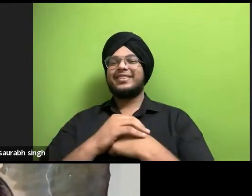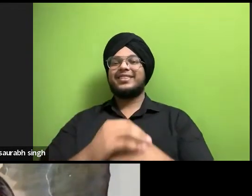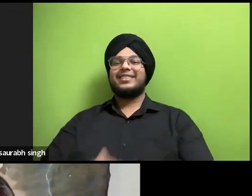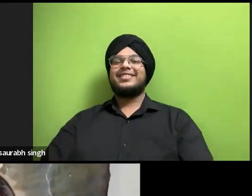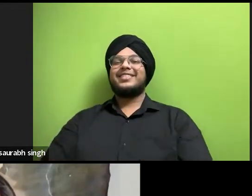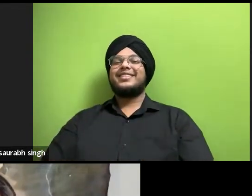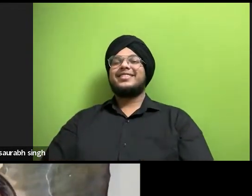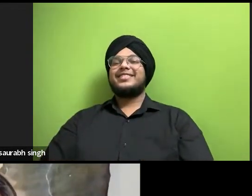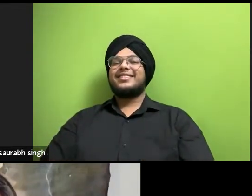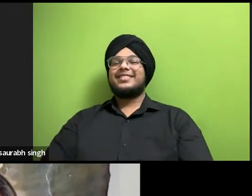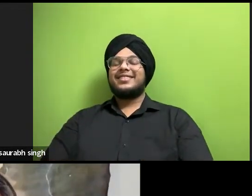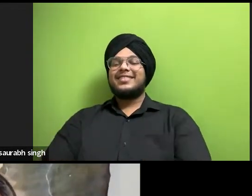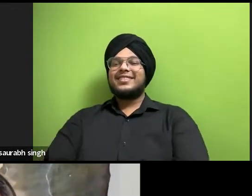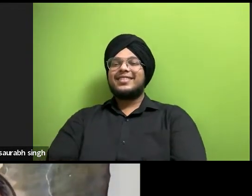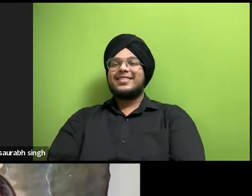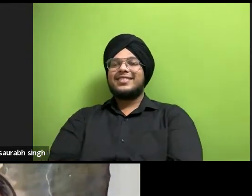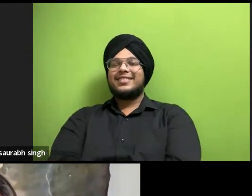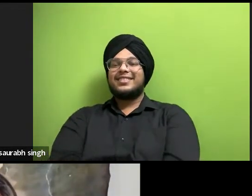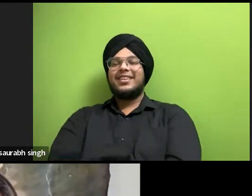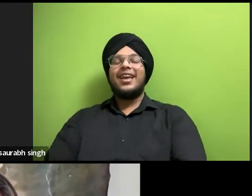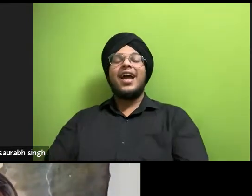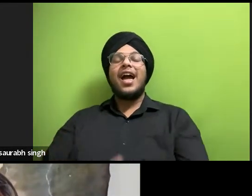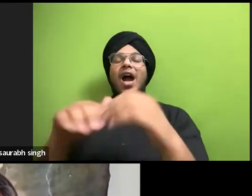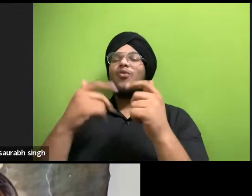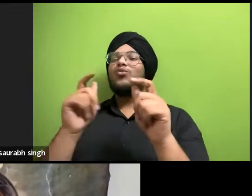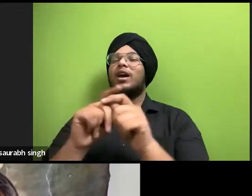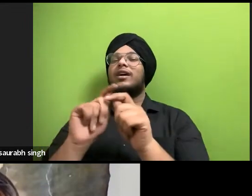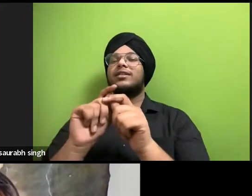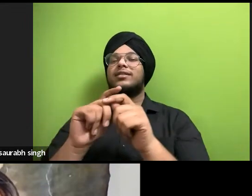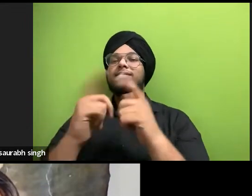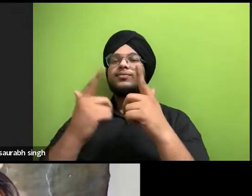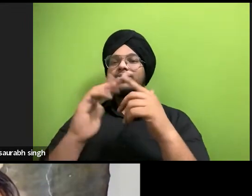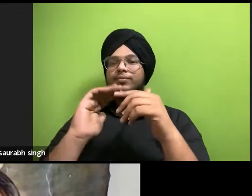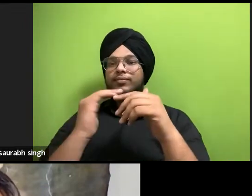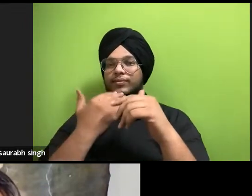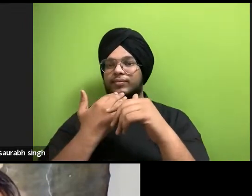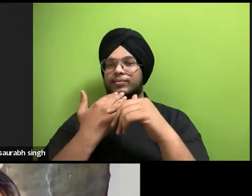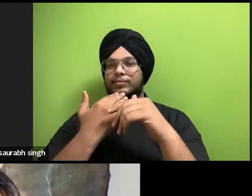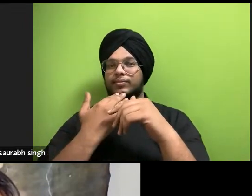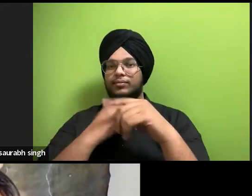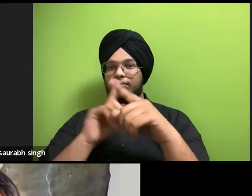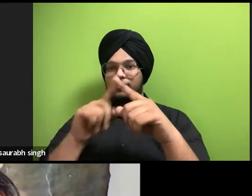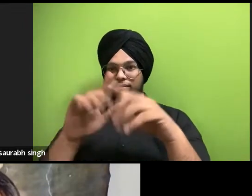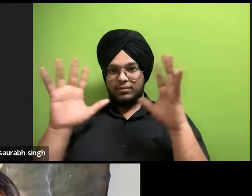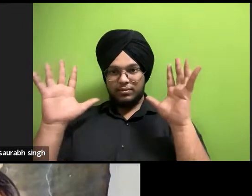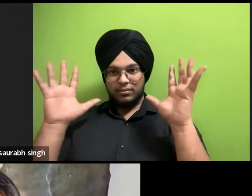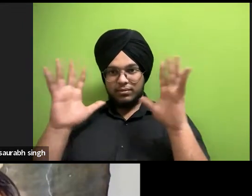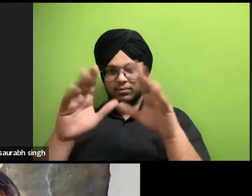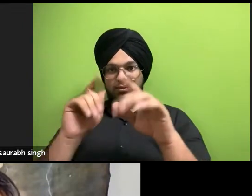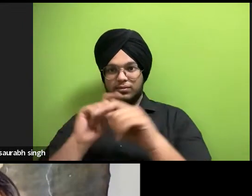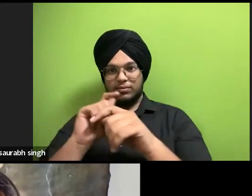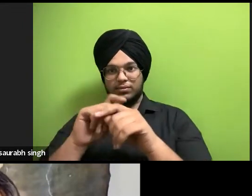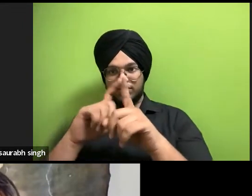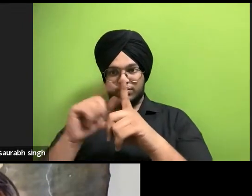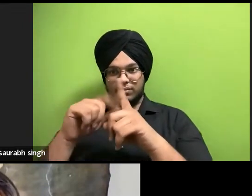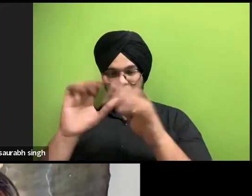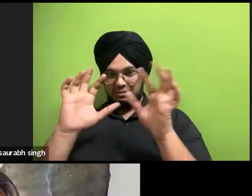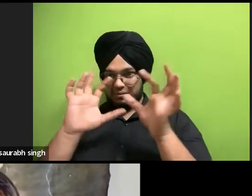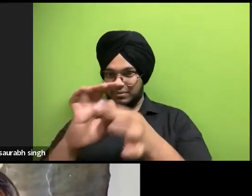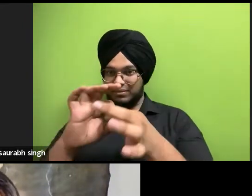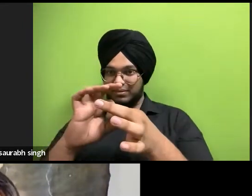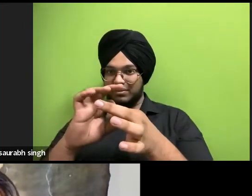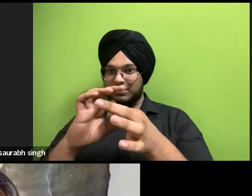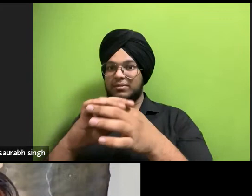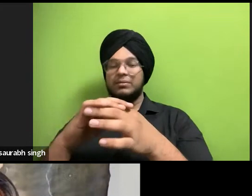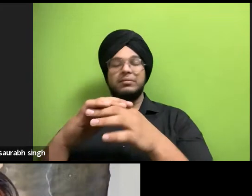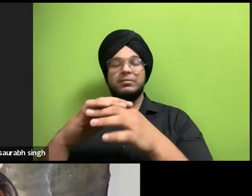rewarding is that when you open a museum and you're always wondering, will there be crowds? Will it work? Will they connect? And then it's so